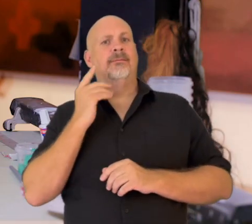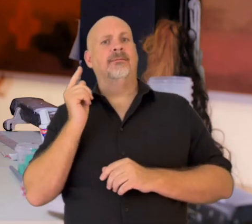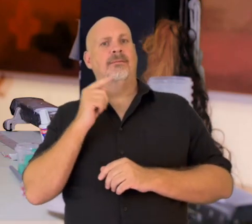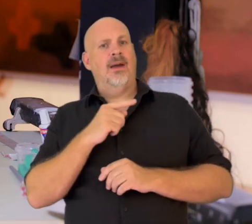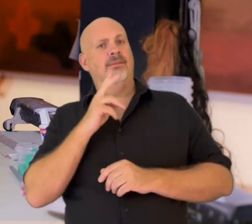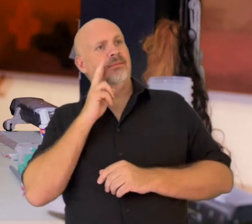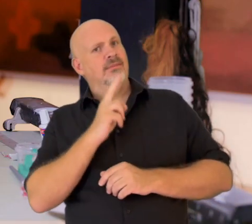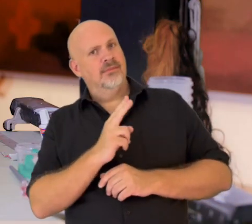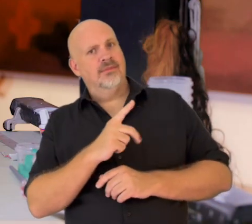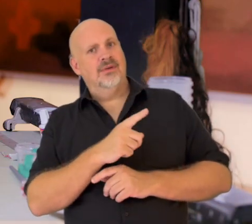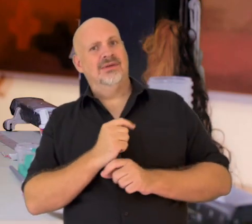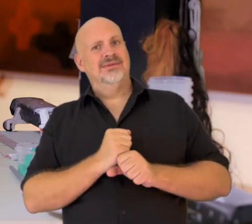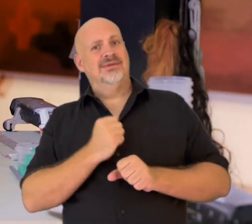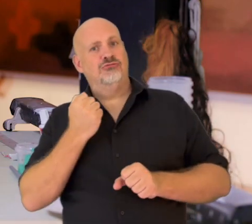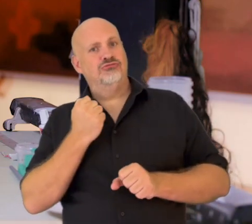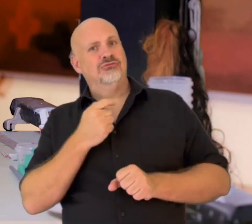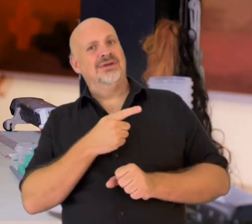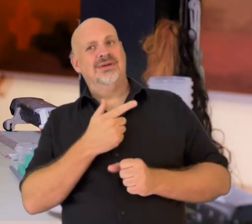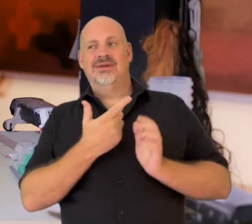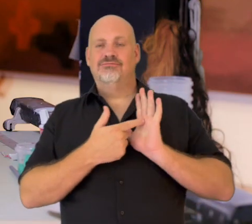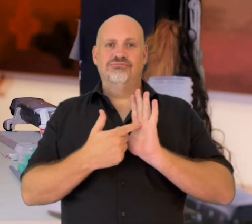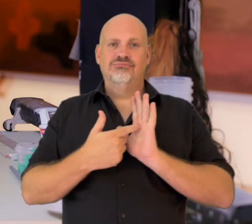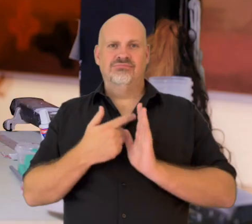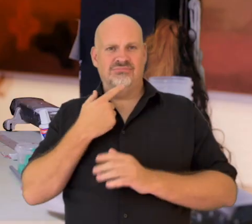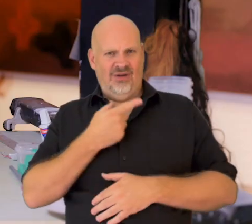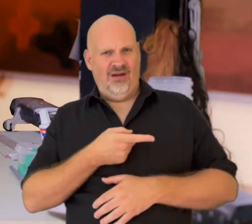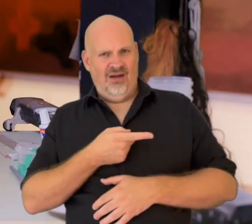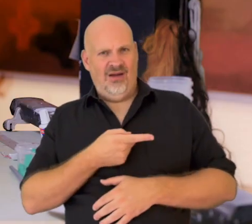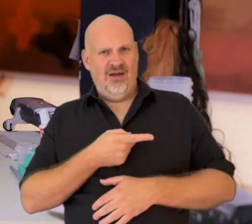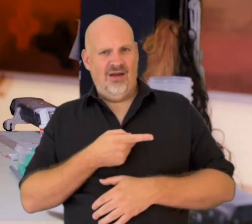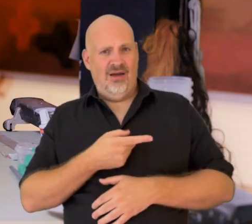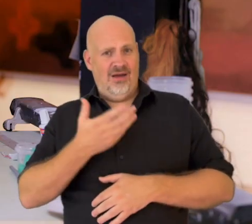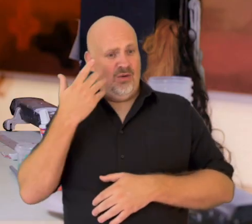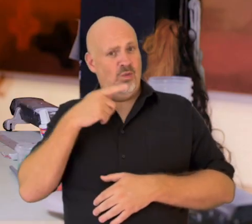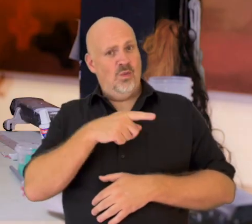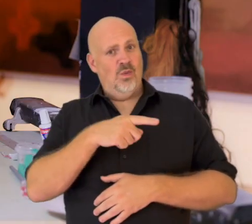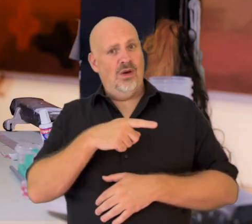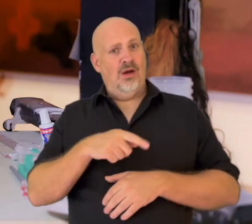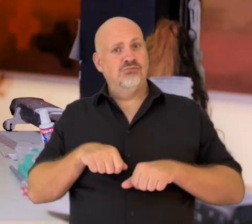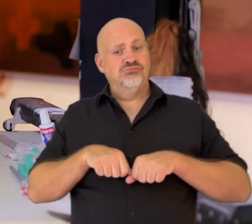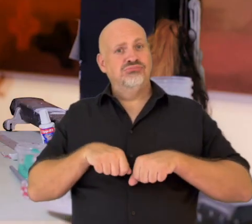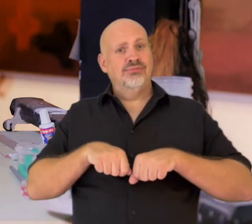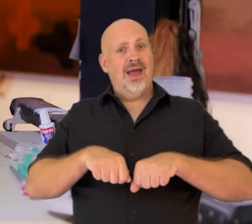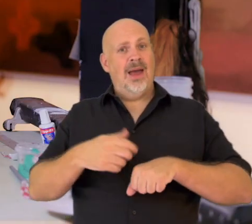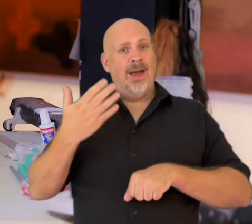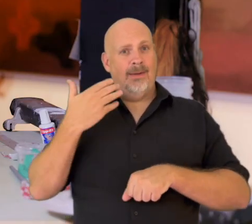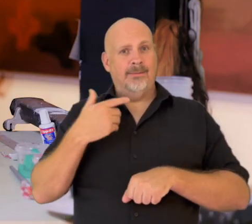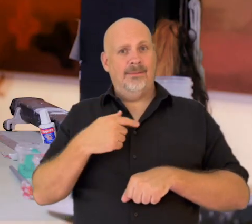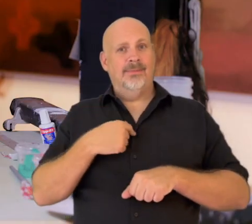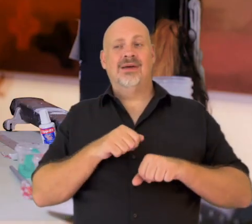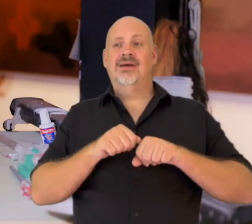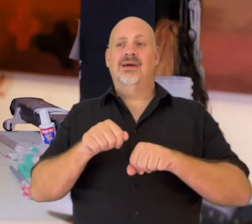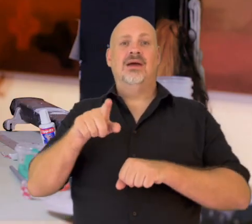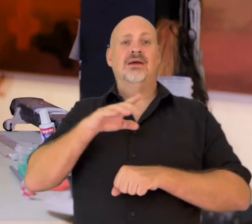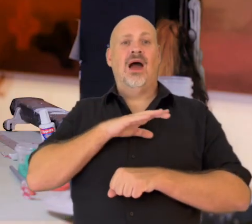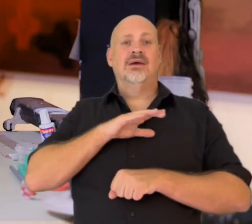her degree show and went, "Oh yeah, when you were in your pram, I always used to leave you out in the garden, and